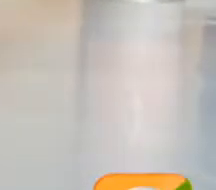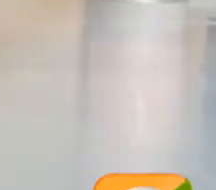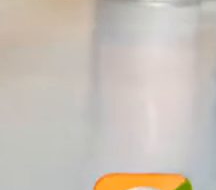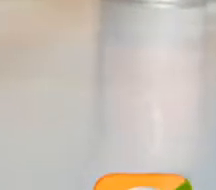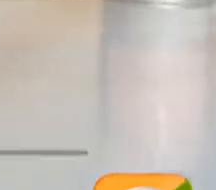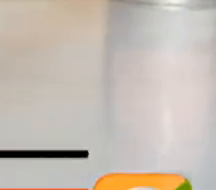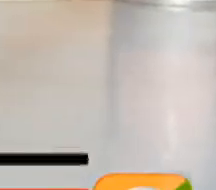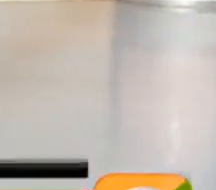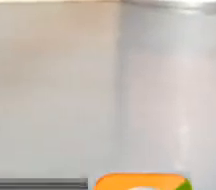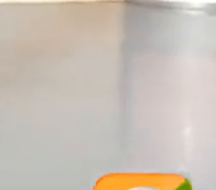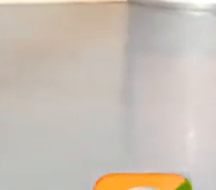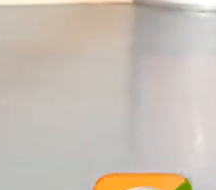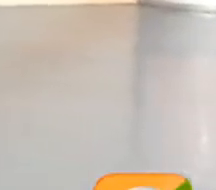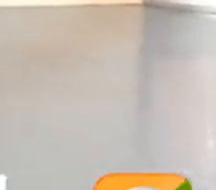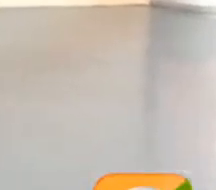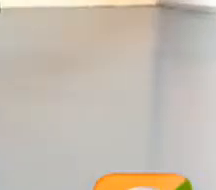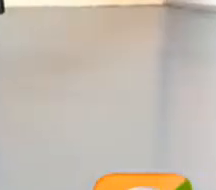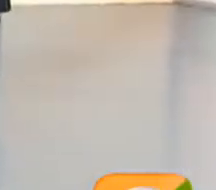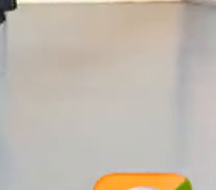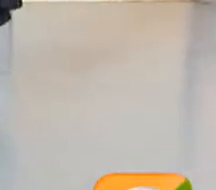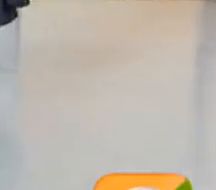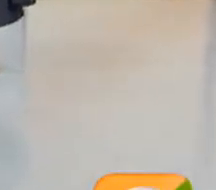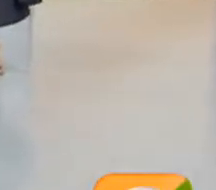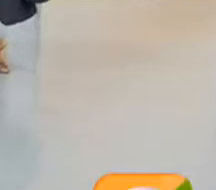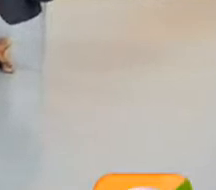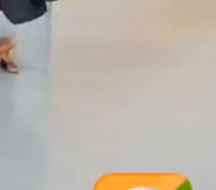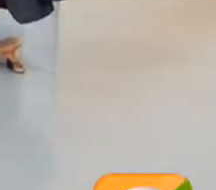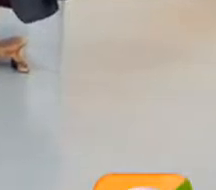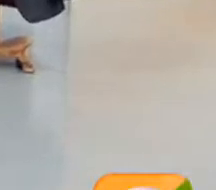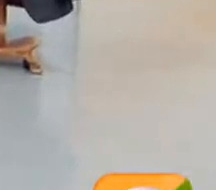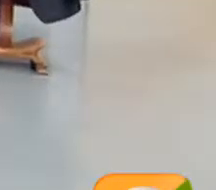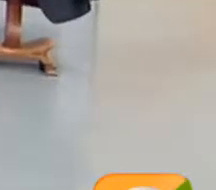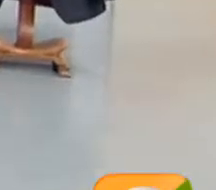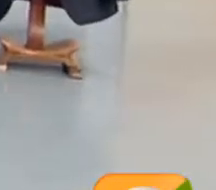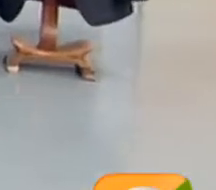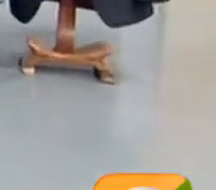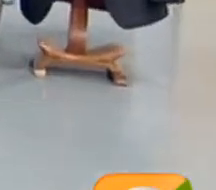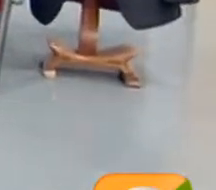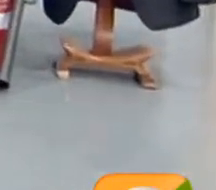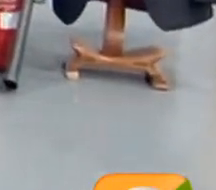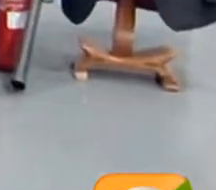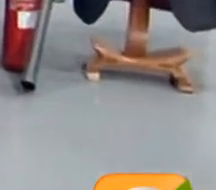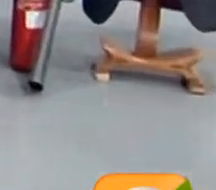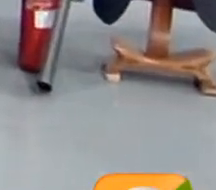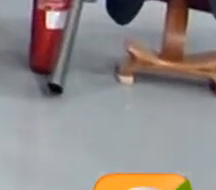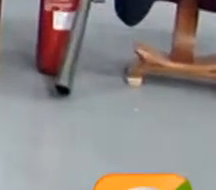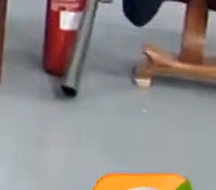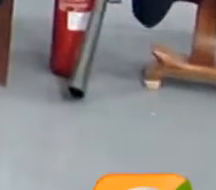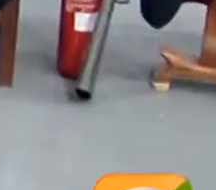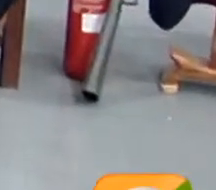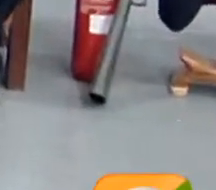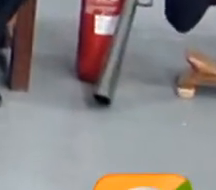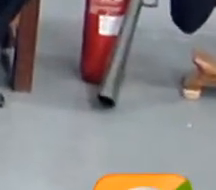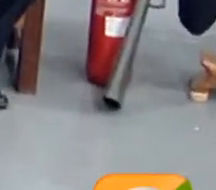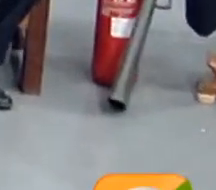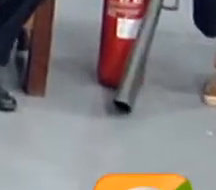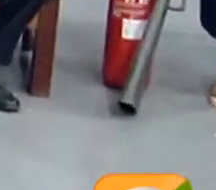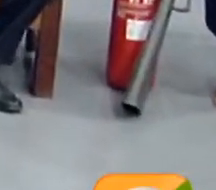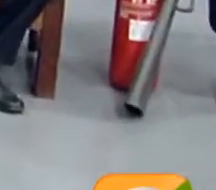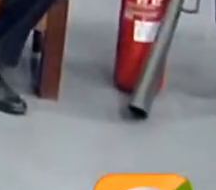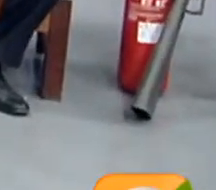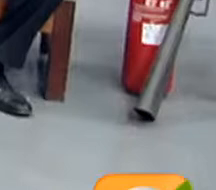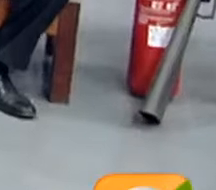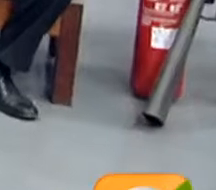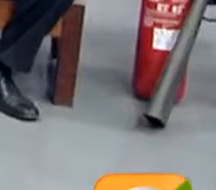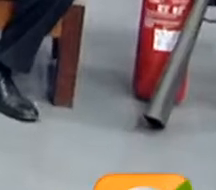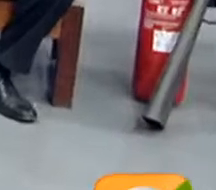I got on the set today. It's a very dark day in Kenya's history. 9 deaths, lots of destruction, lives lost. We can't stand that. And we have to